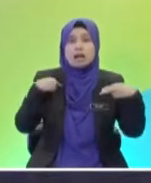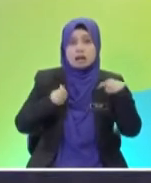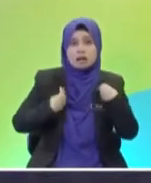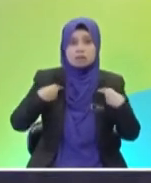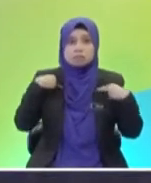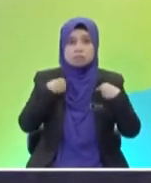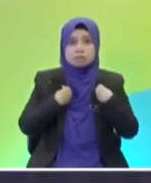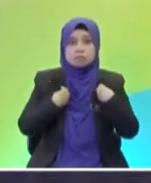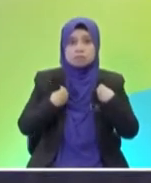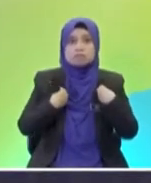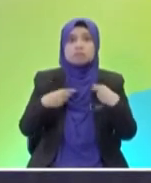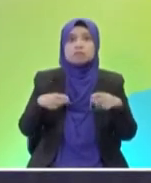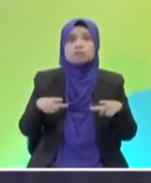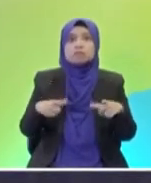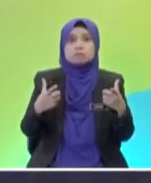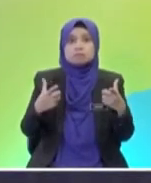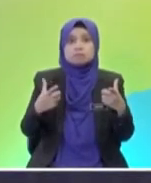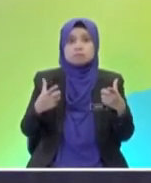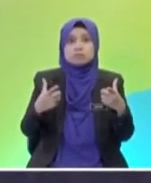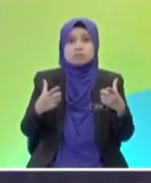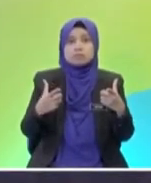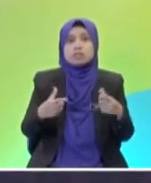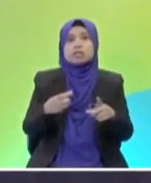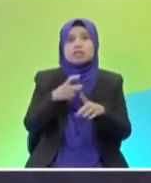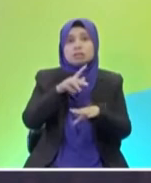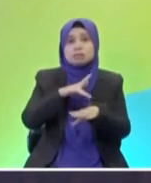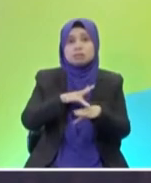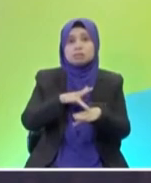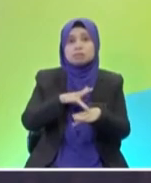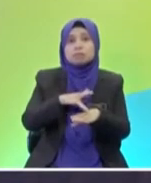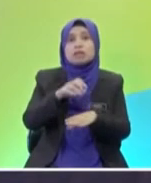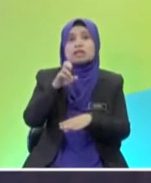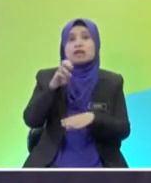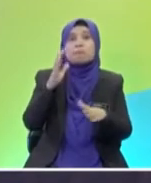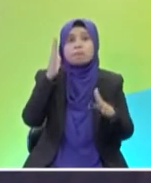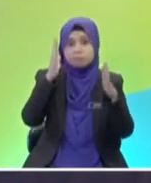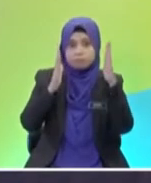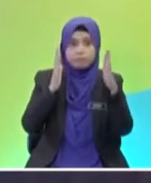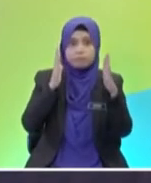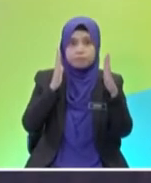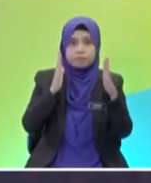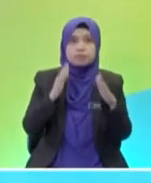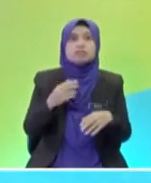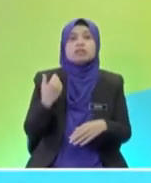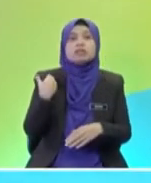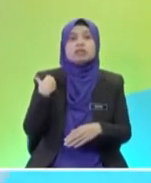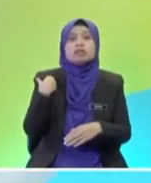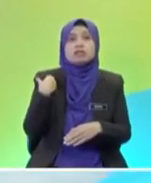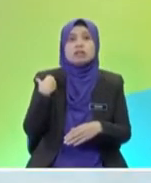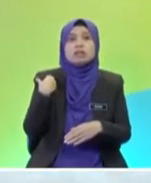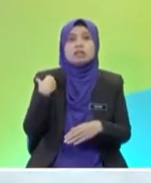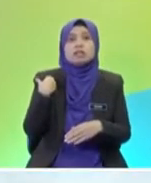can tell that they are endangered species. Oh, yeah. Okay. Okay, and next we have panda, and we